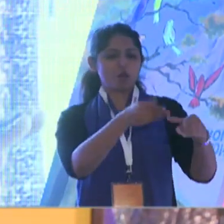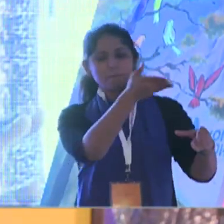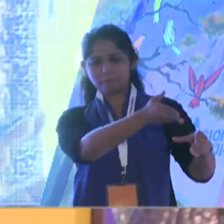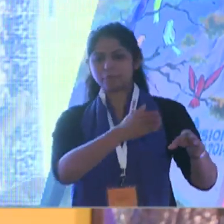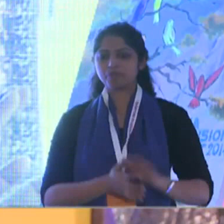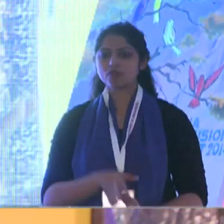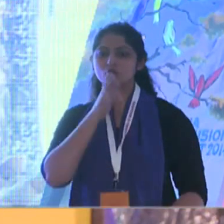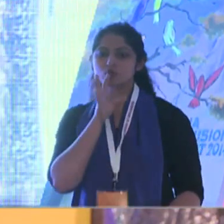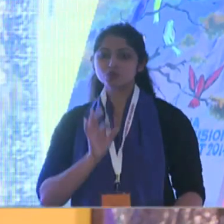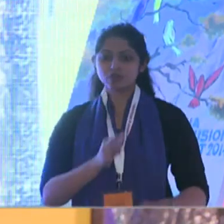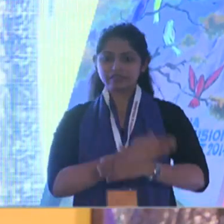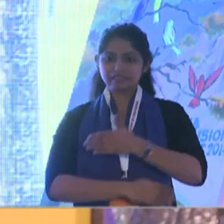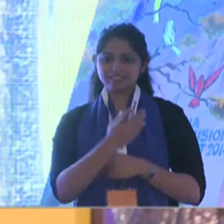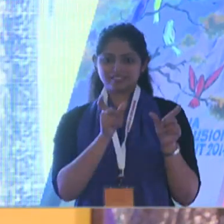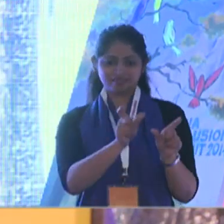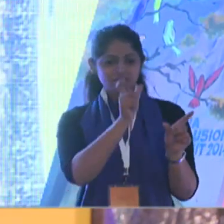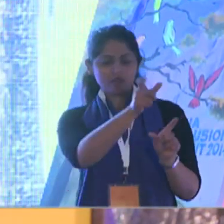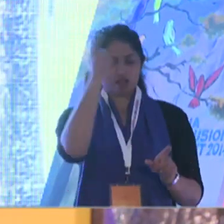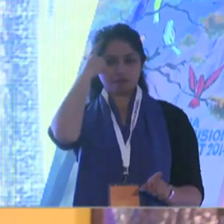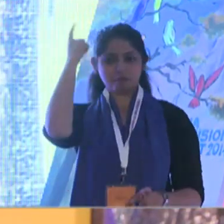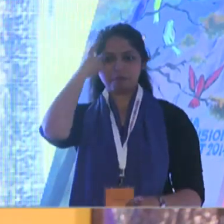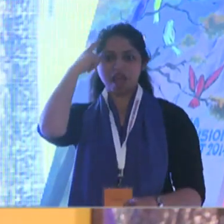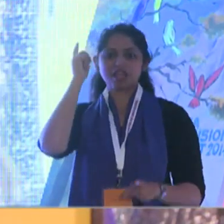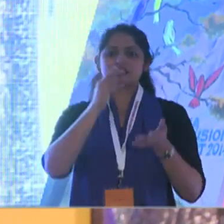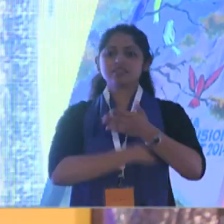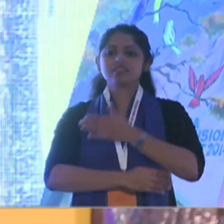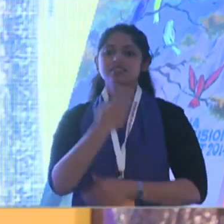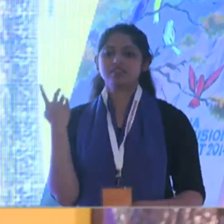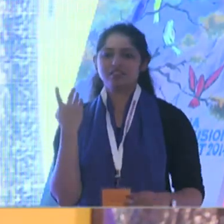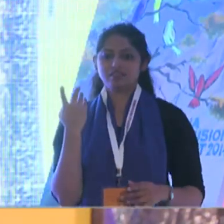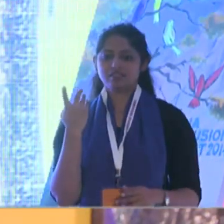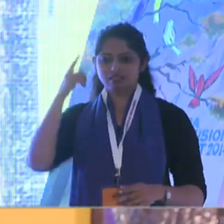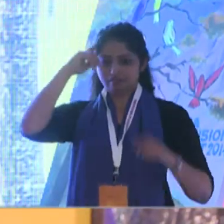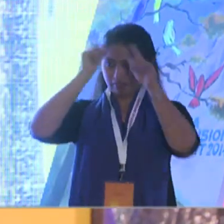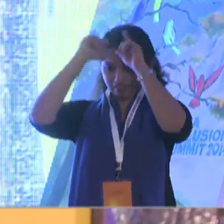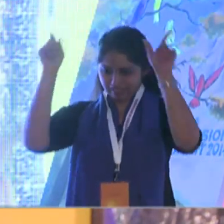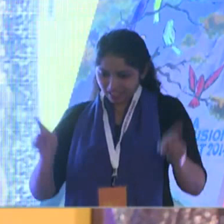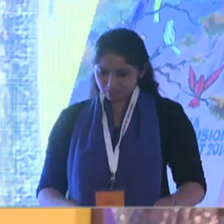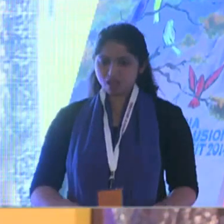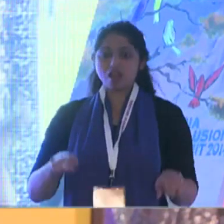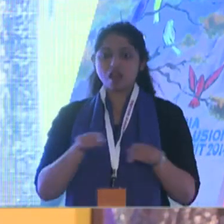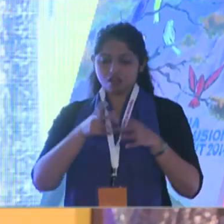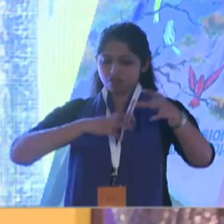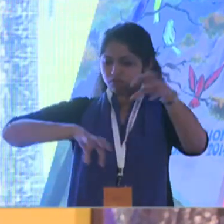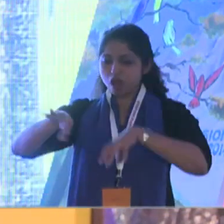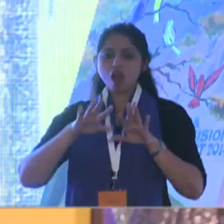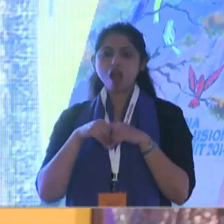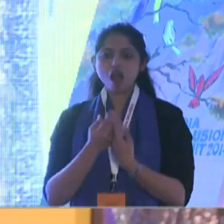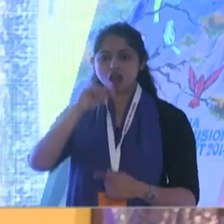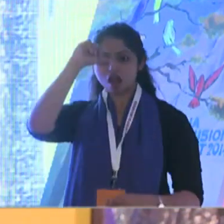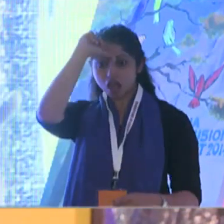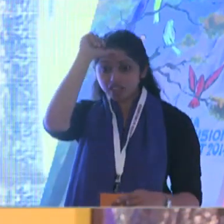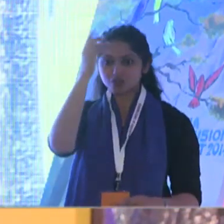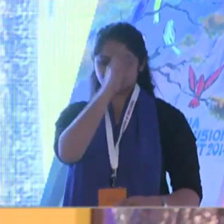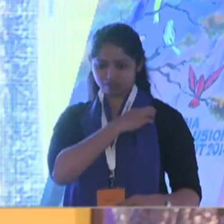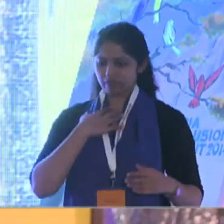And disability certainly is there in the mind. Those who divide this country on the basis of Hindu or Muslim, Parsi or